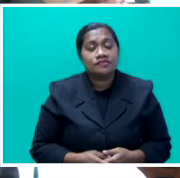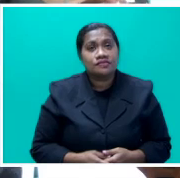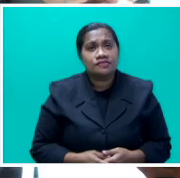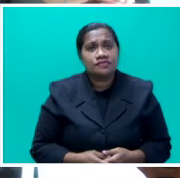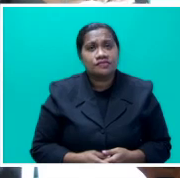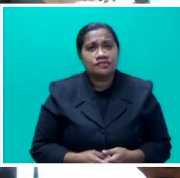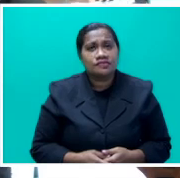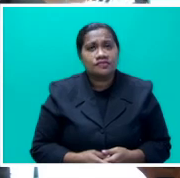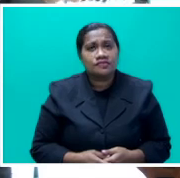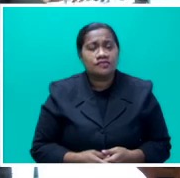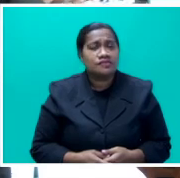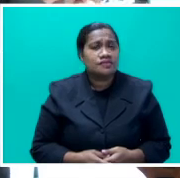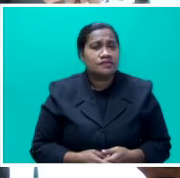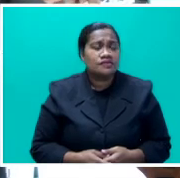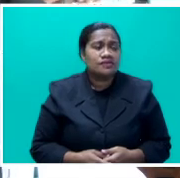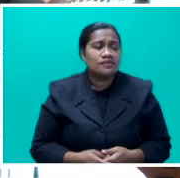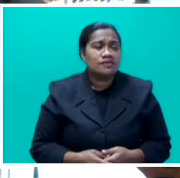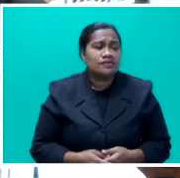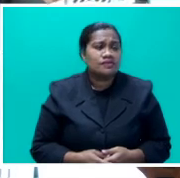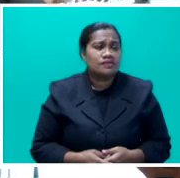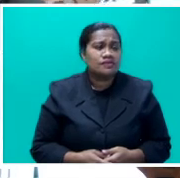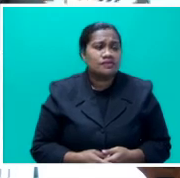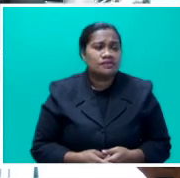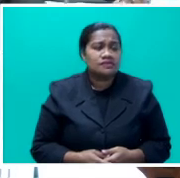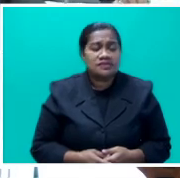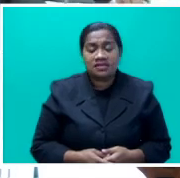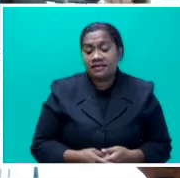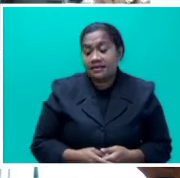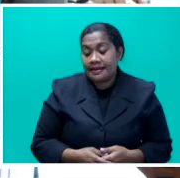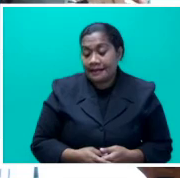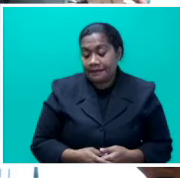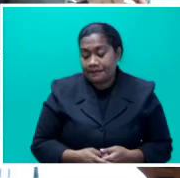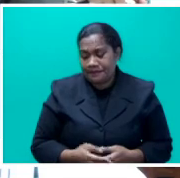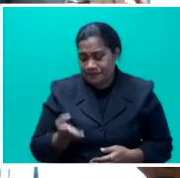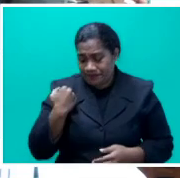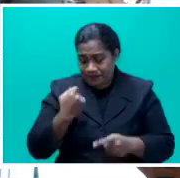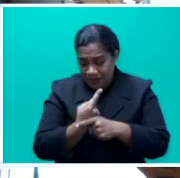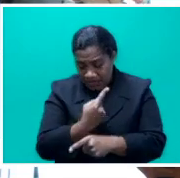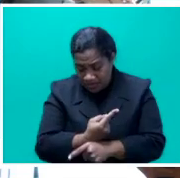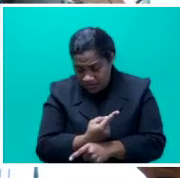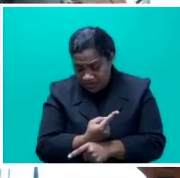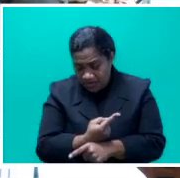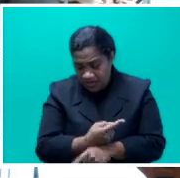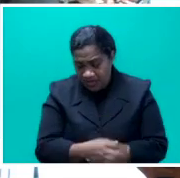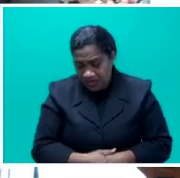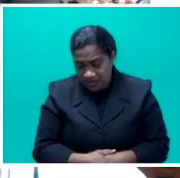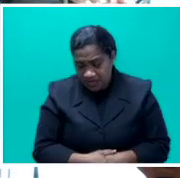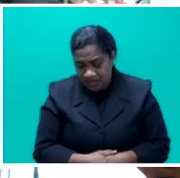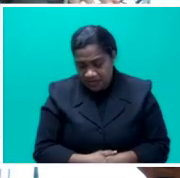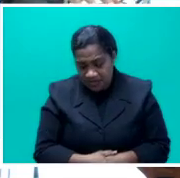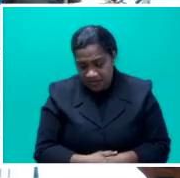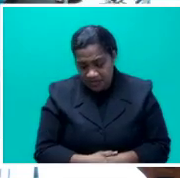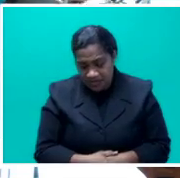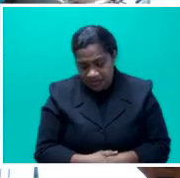this was just commissioned last week, Mr. Speaker, sir. The the